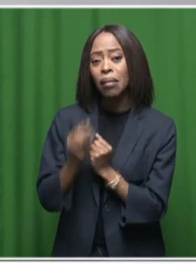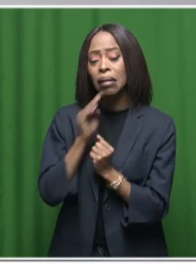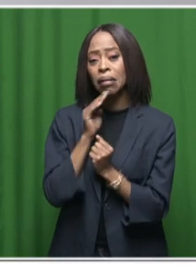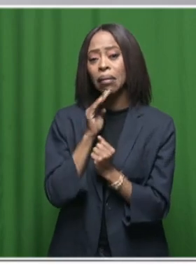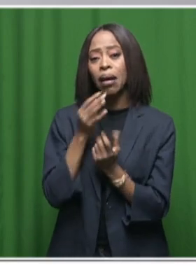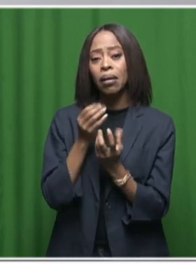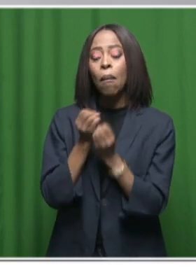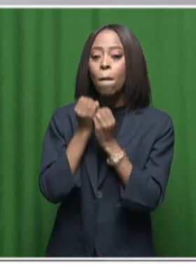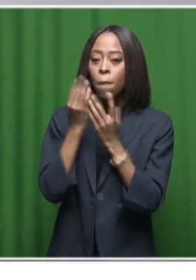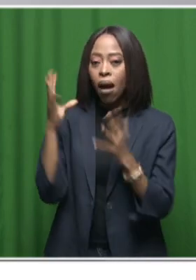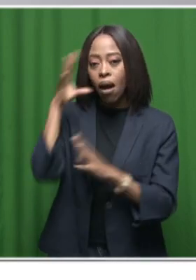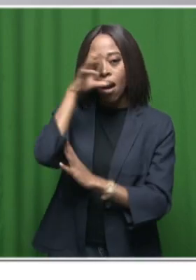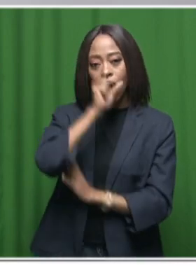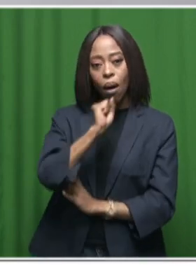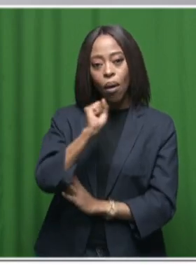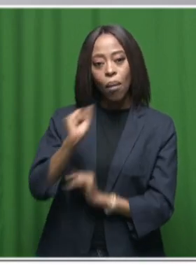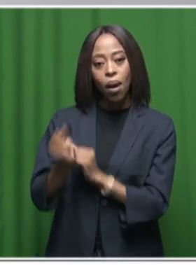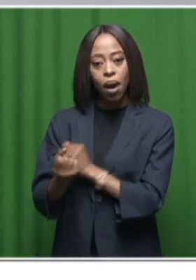of speculation. So,